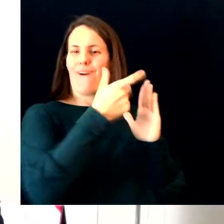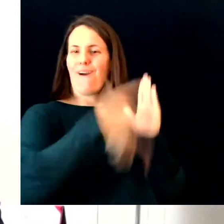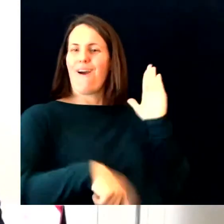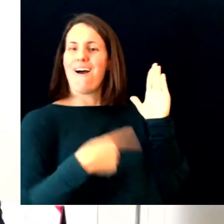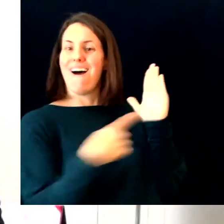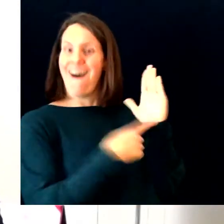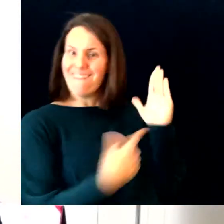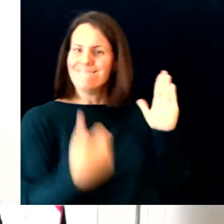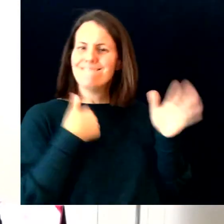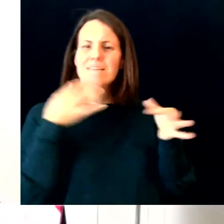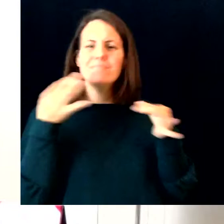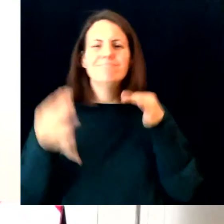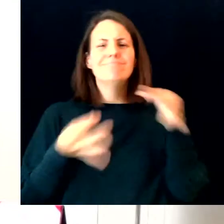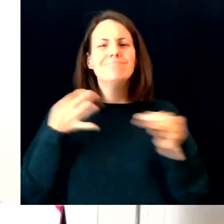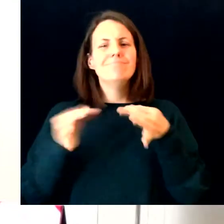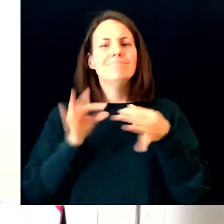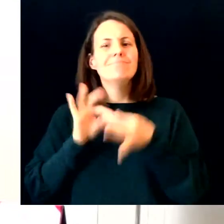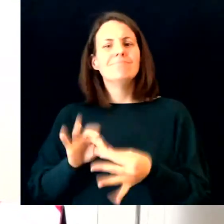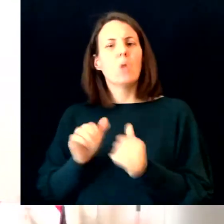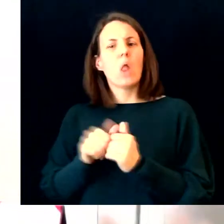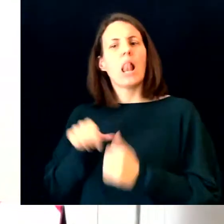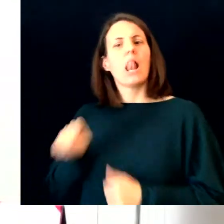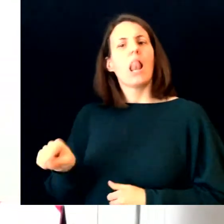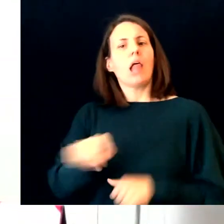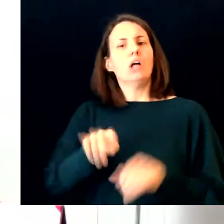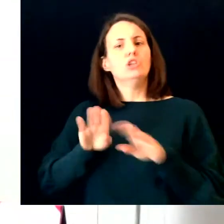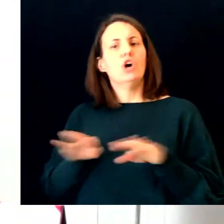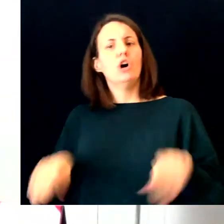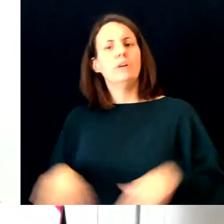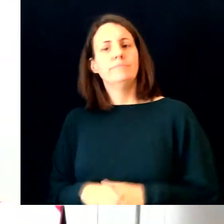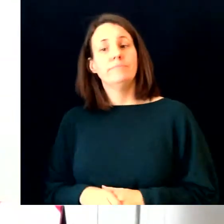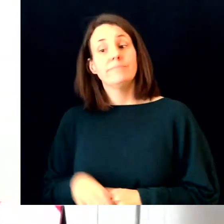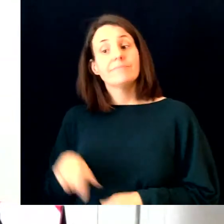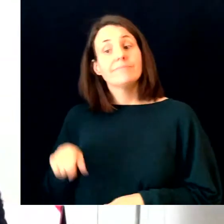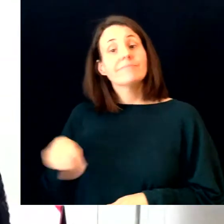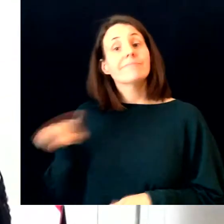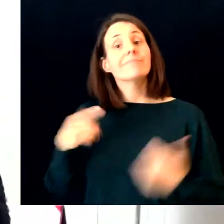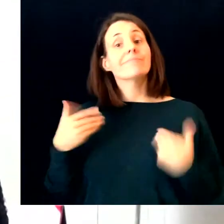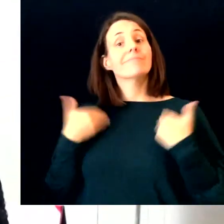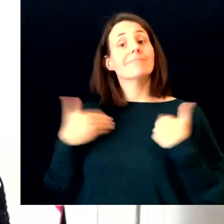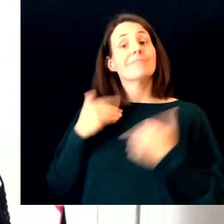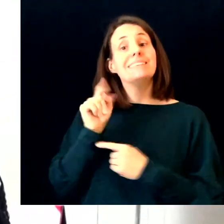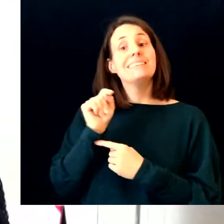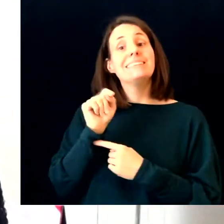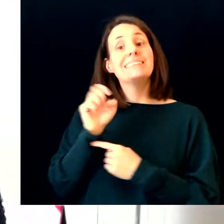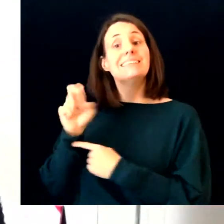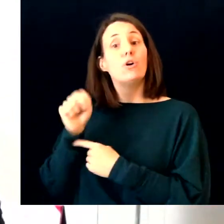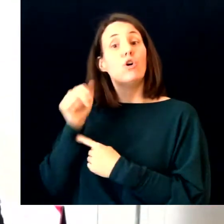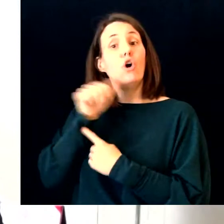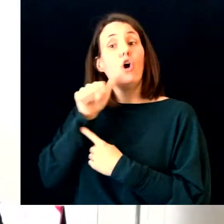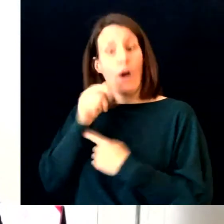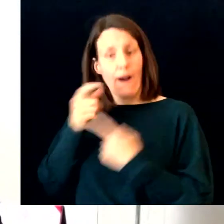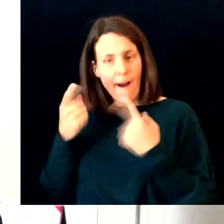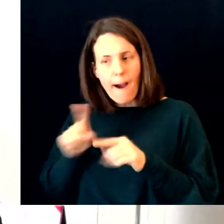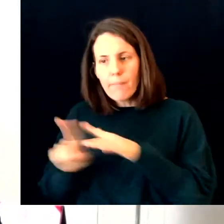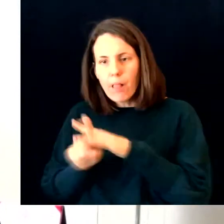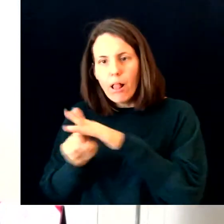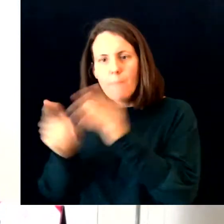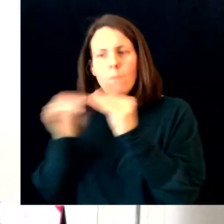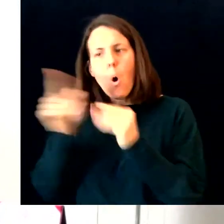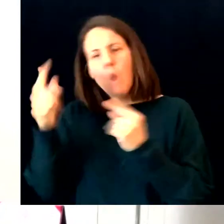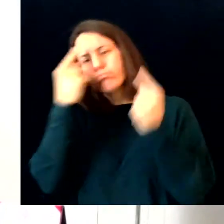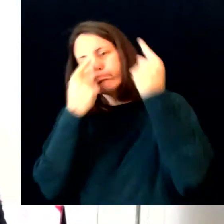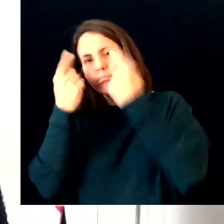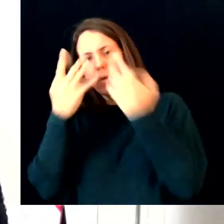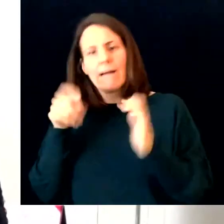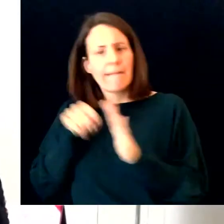teen girls. There have been increased just in general in our state of opioid overdose deaths. There's been increases in